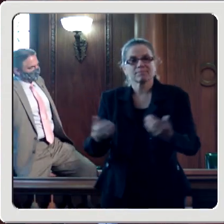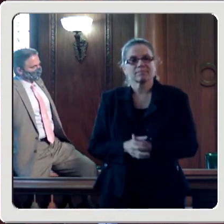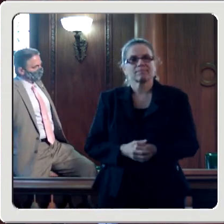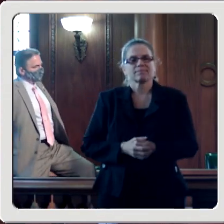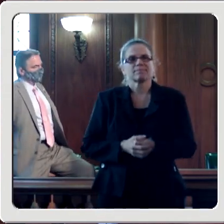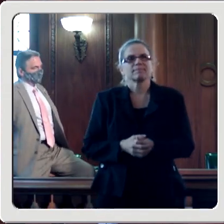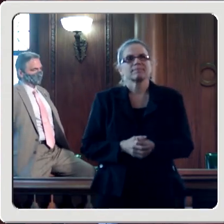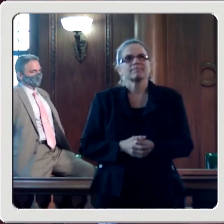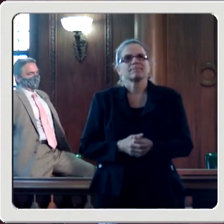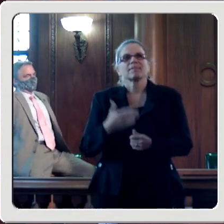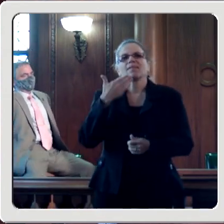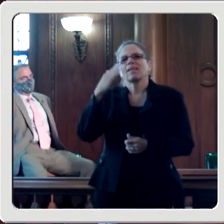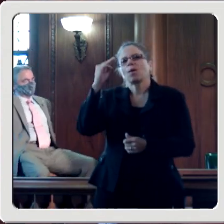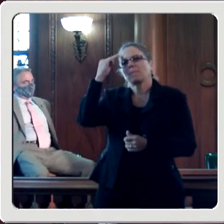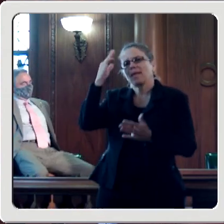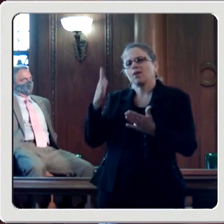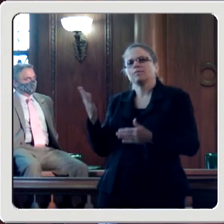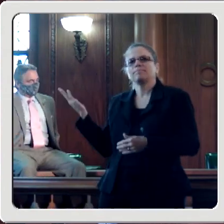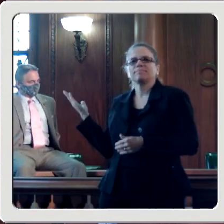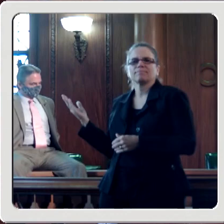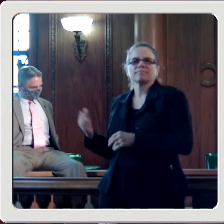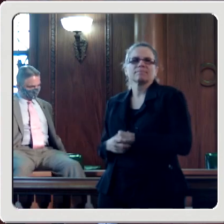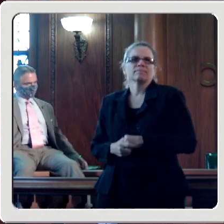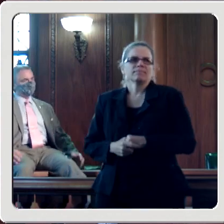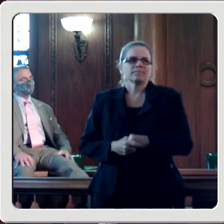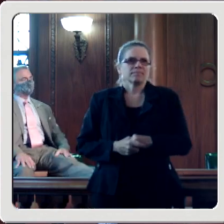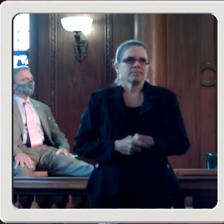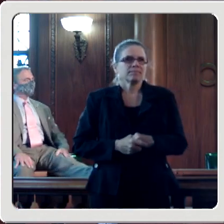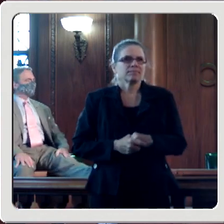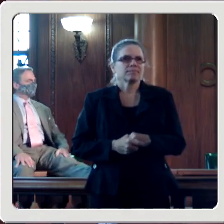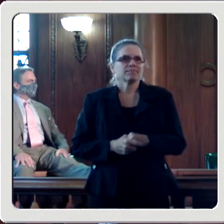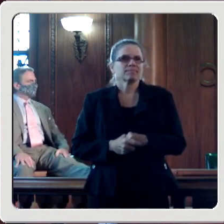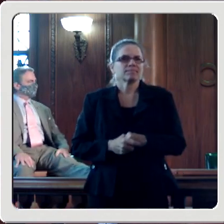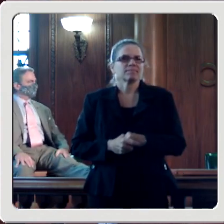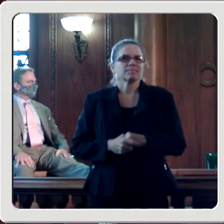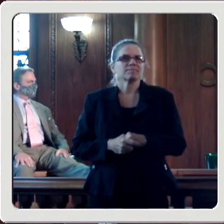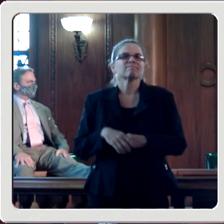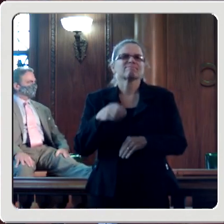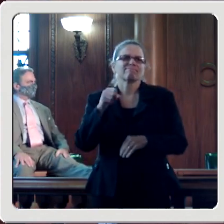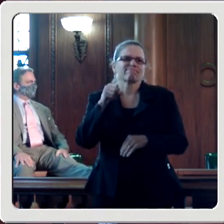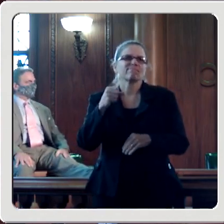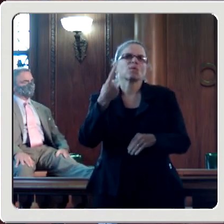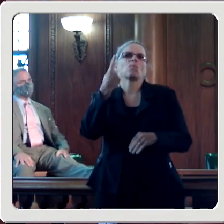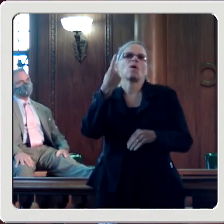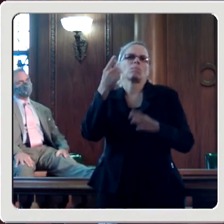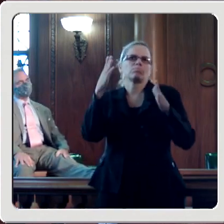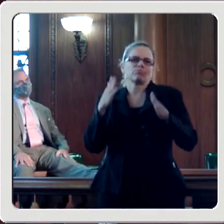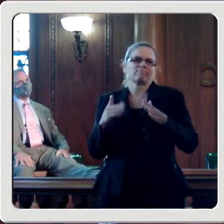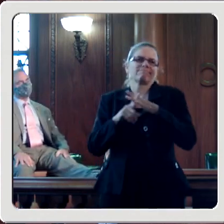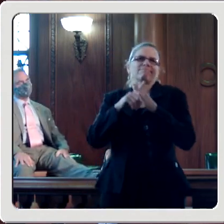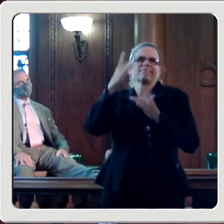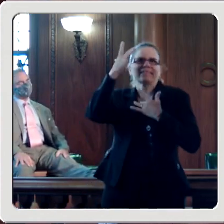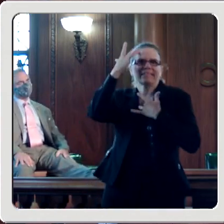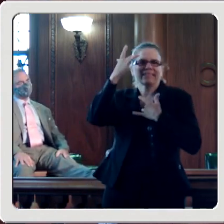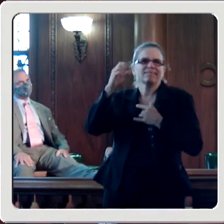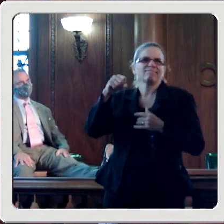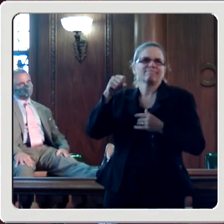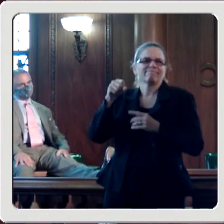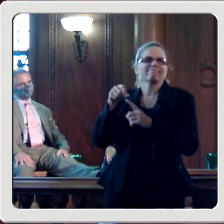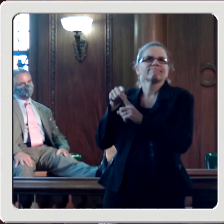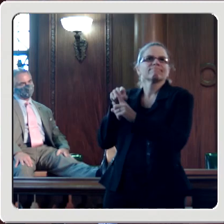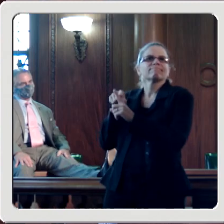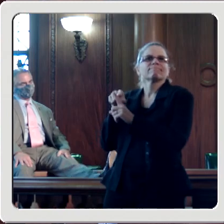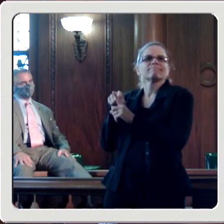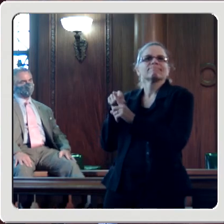Thank you, Mayor. So as the mayor stated, we have one person out with COVID. This person was not in the firehouse at the time. They